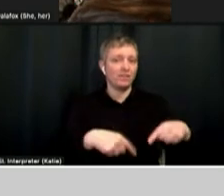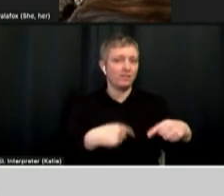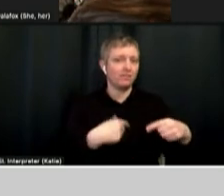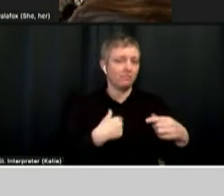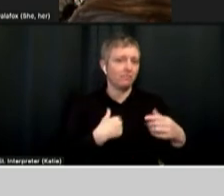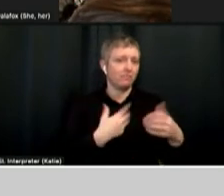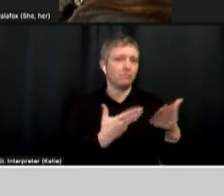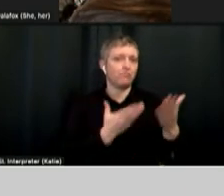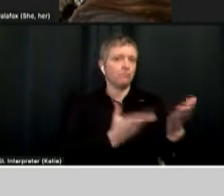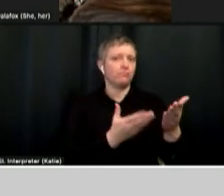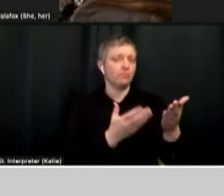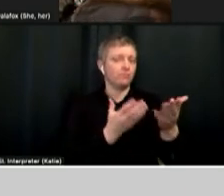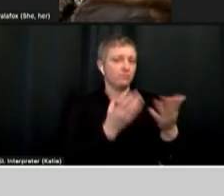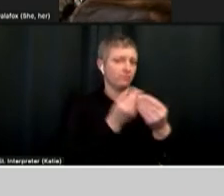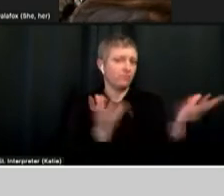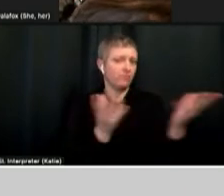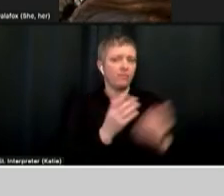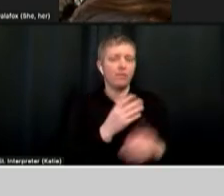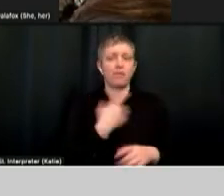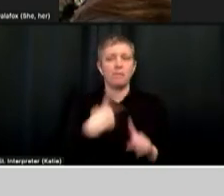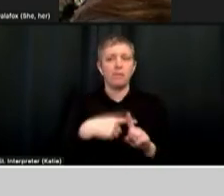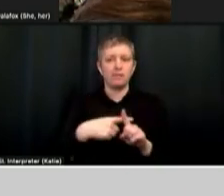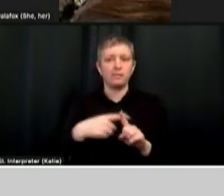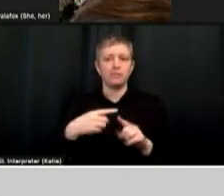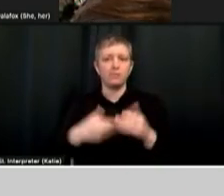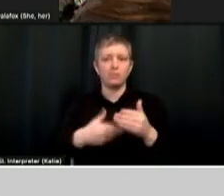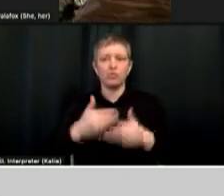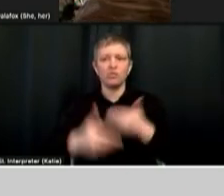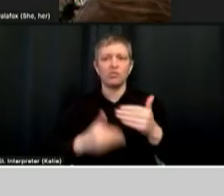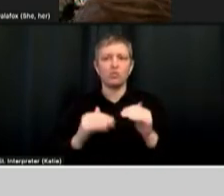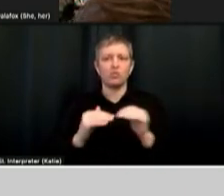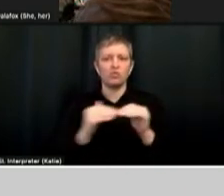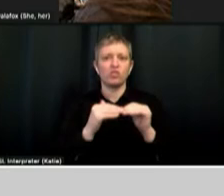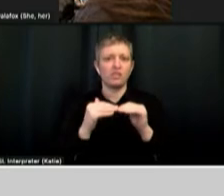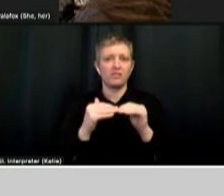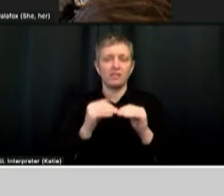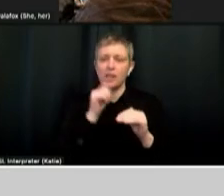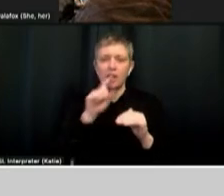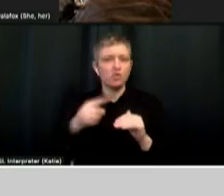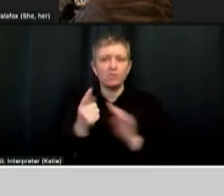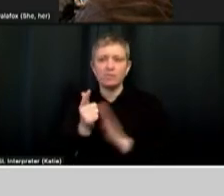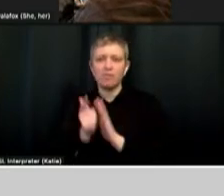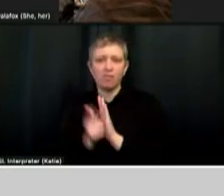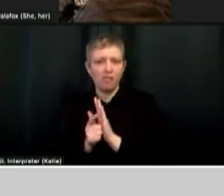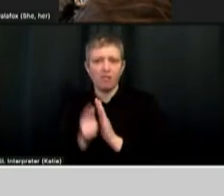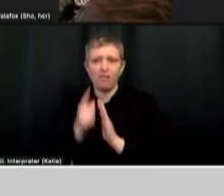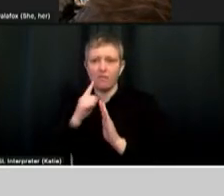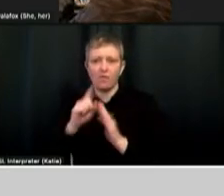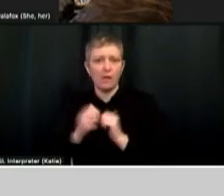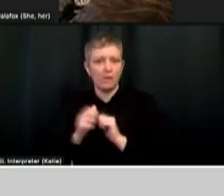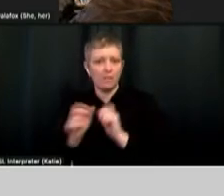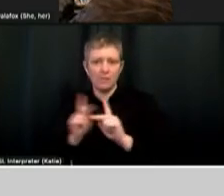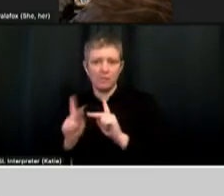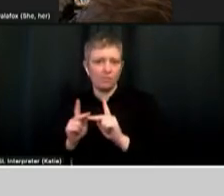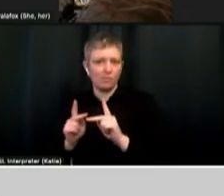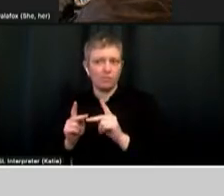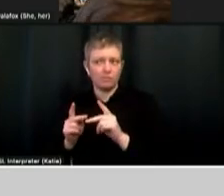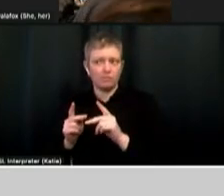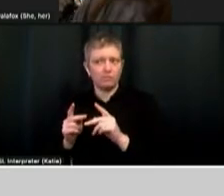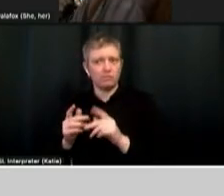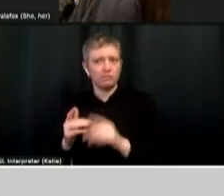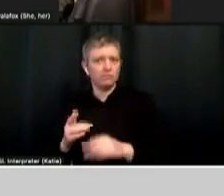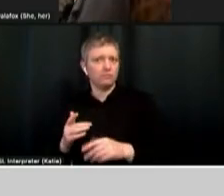justice, which is going beyond not just the, you know, the laws of how people are being treated by officers, but also, you know, are